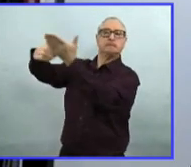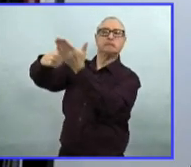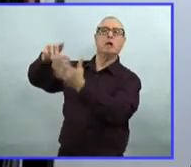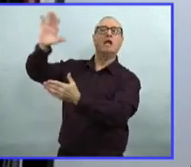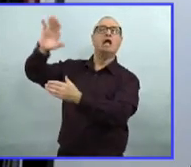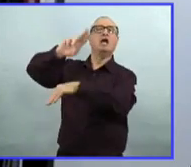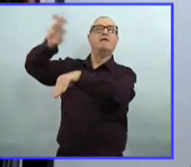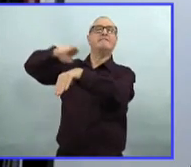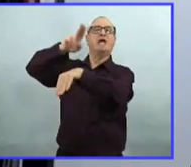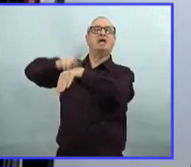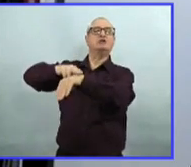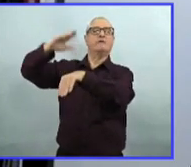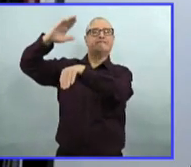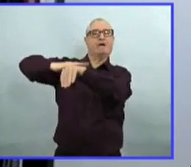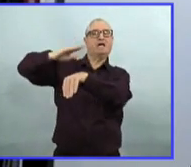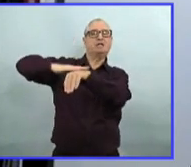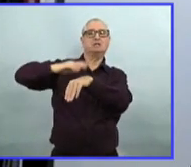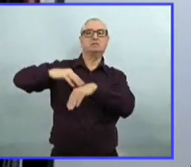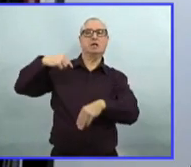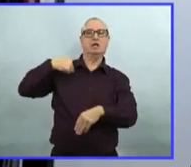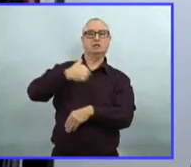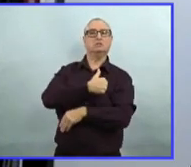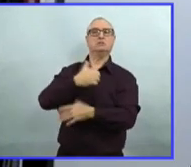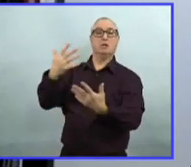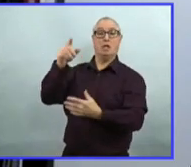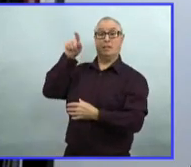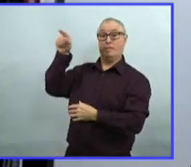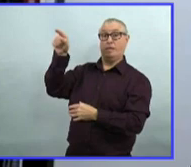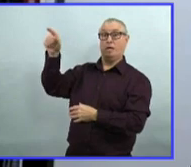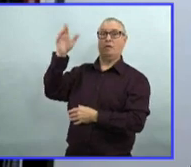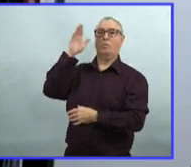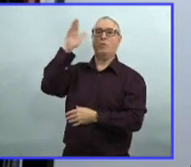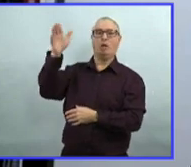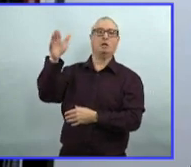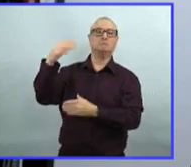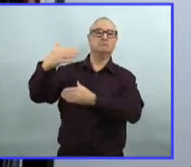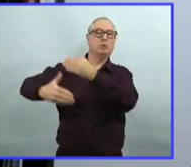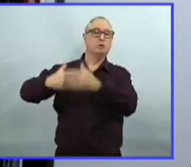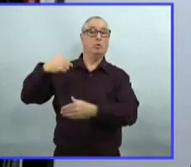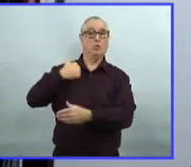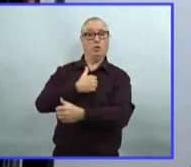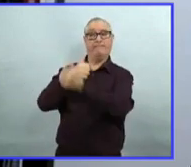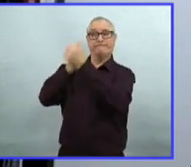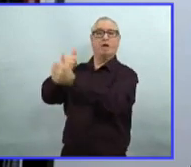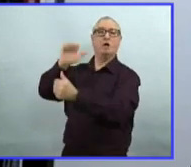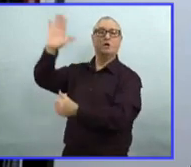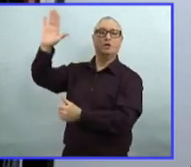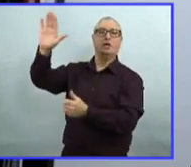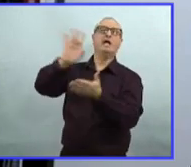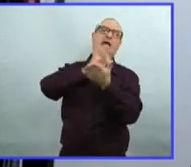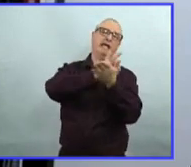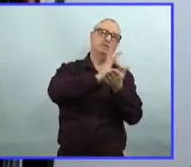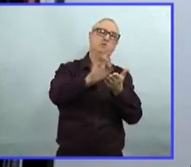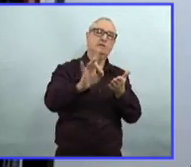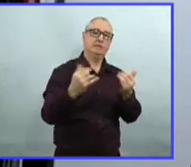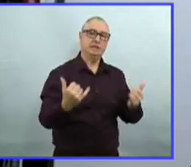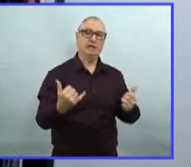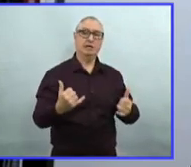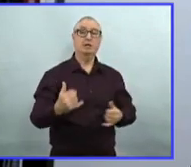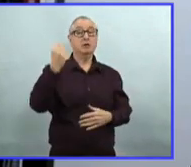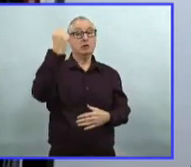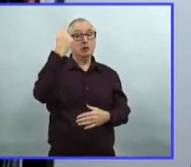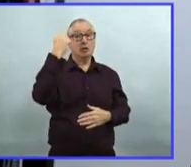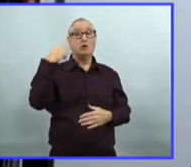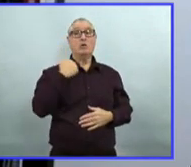carefully. And if we do start to see any signs that children are being affected more severely than we expected, we